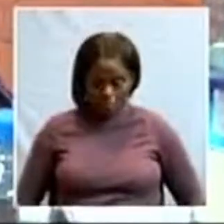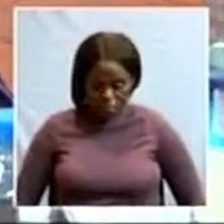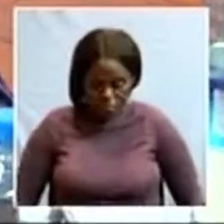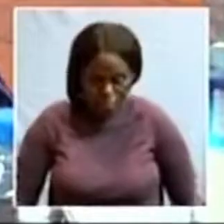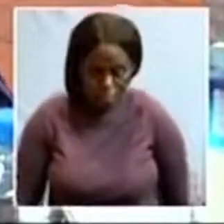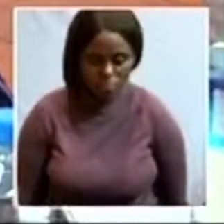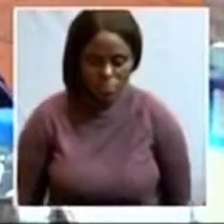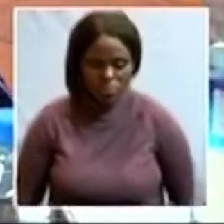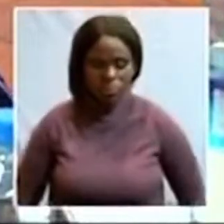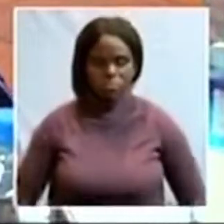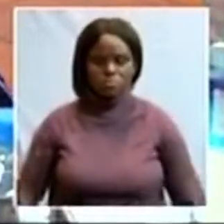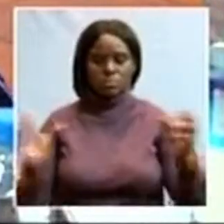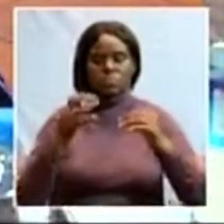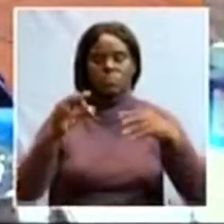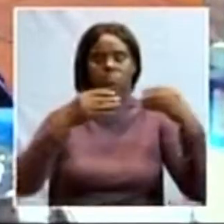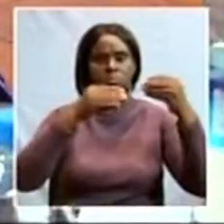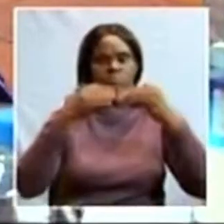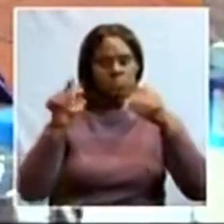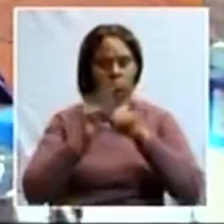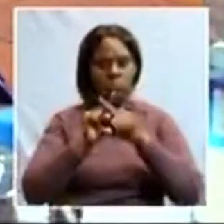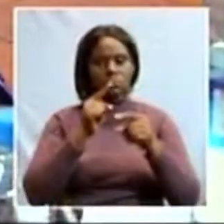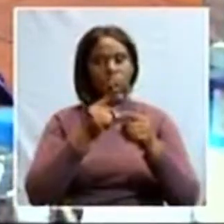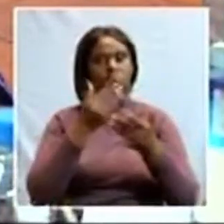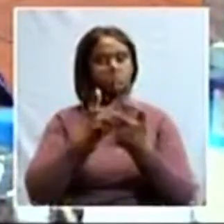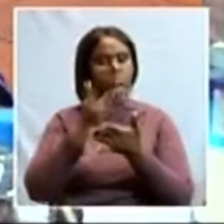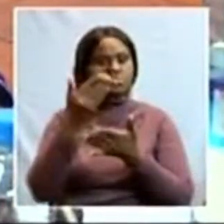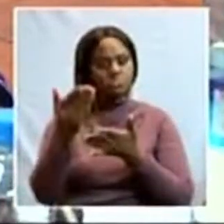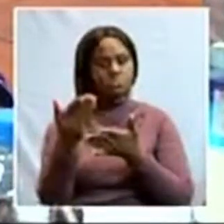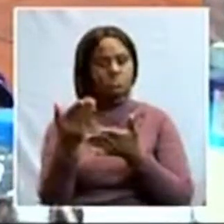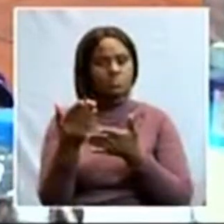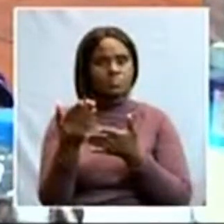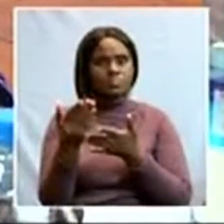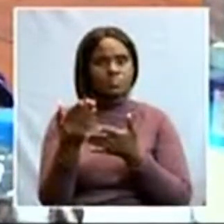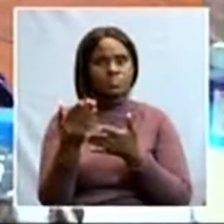Committee of Survey sale, and it was bordered